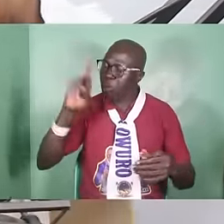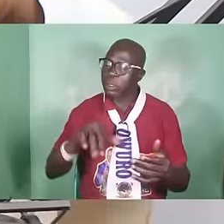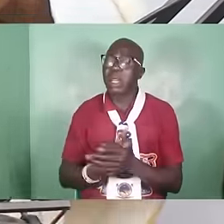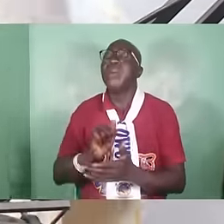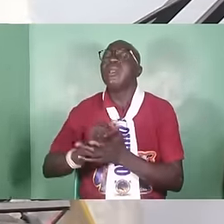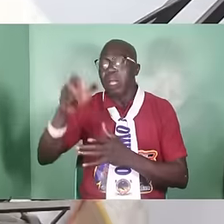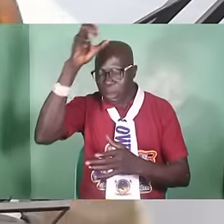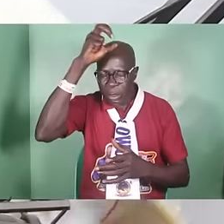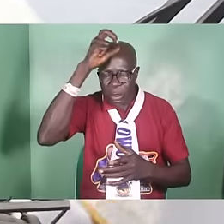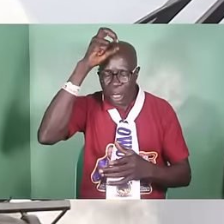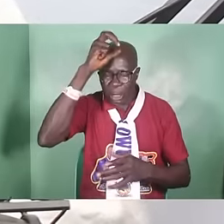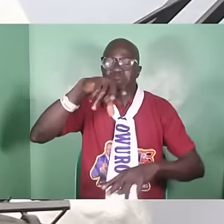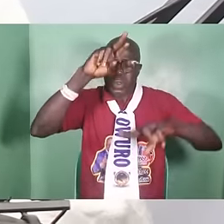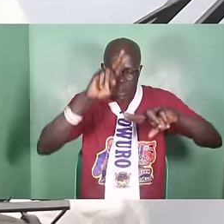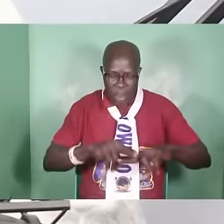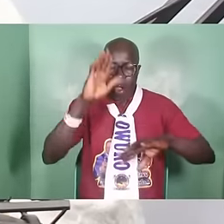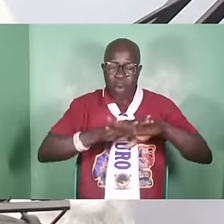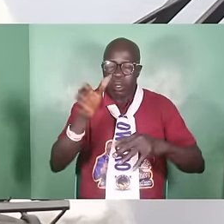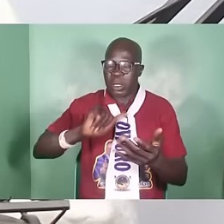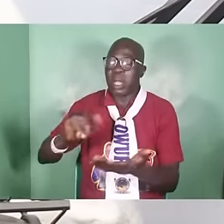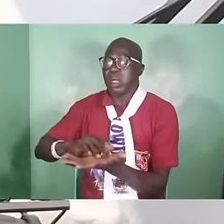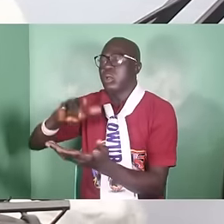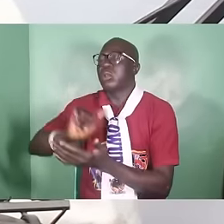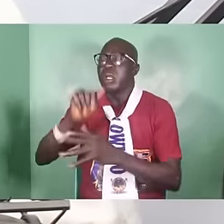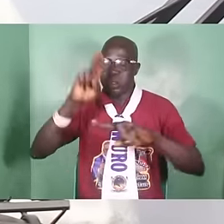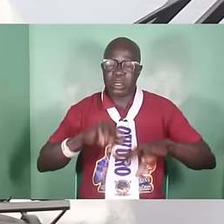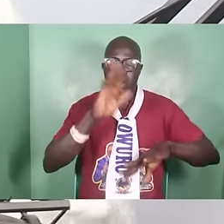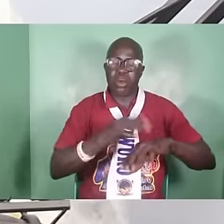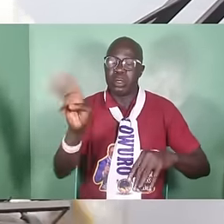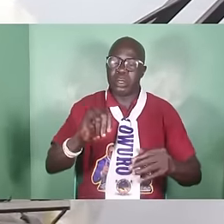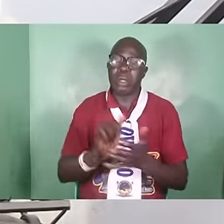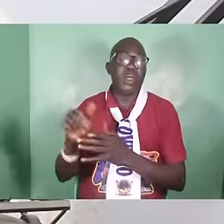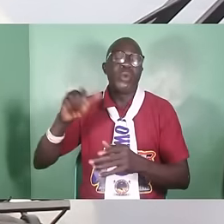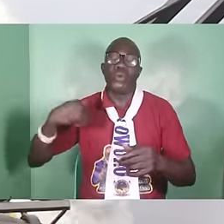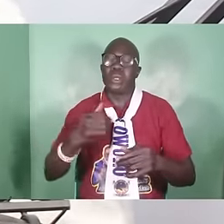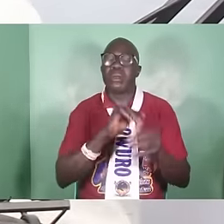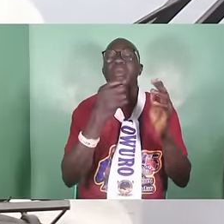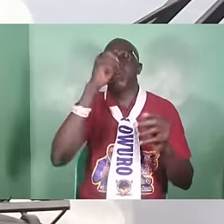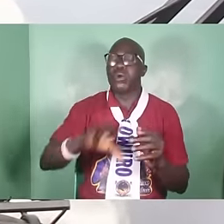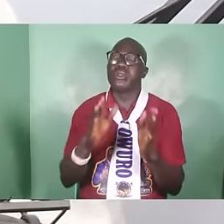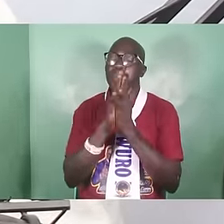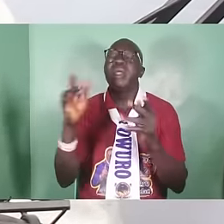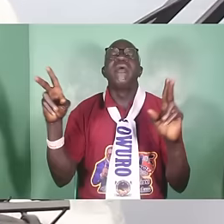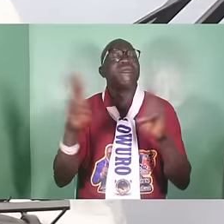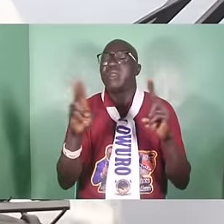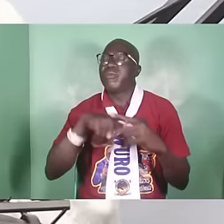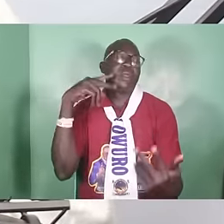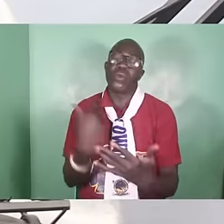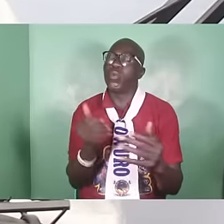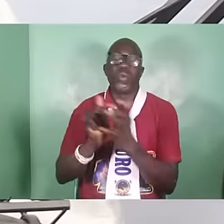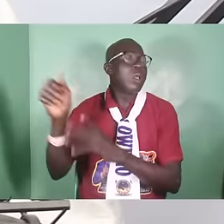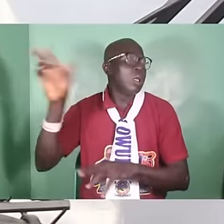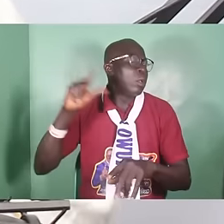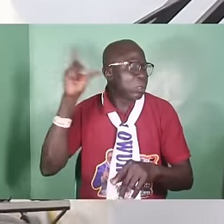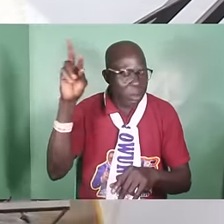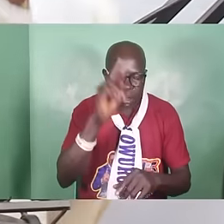recognizes. Oh, man, I don't call you woman. Giant sat on that. Ben, I don't call you woman. He sat on that. I'm going to Badura. We must pray. Da, Lord. I'm going to